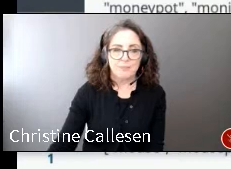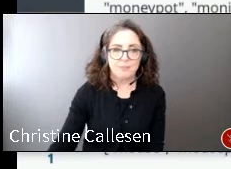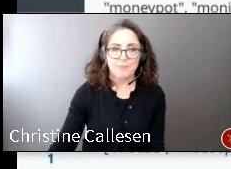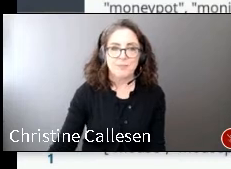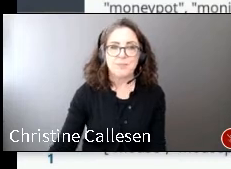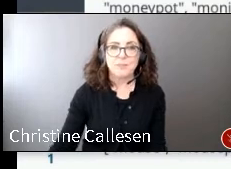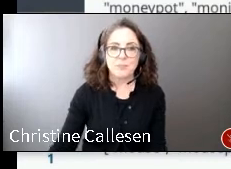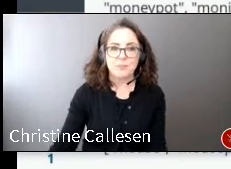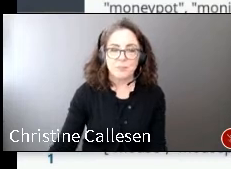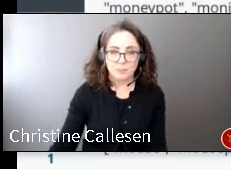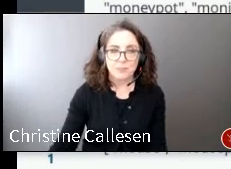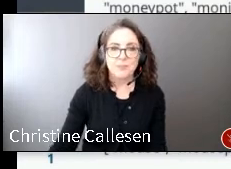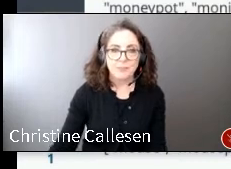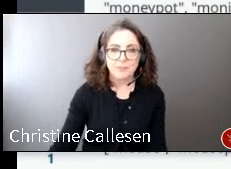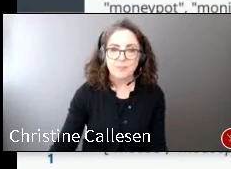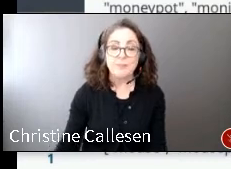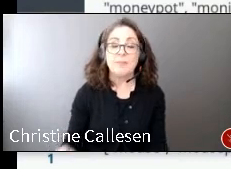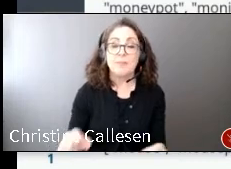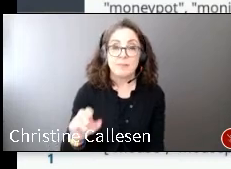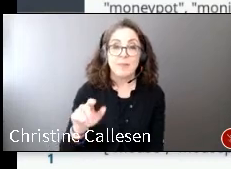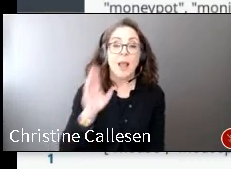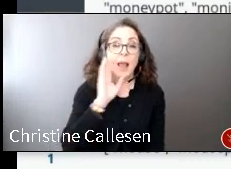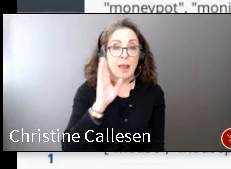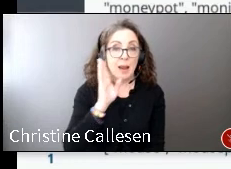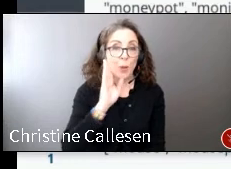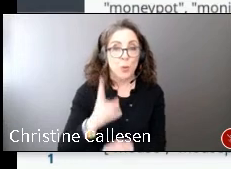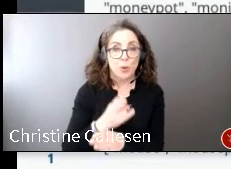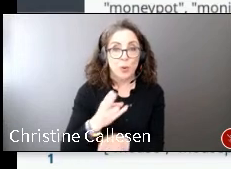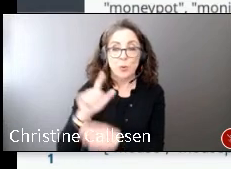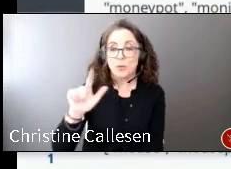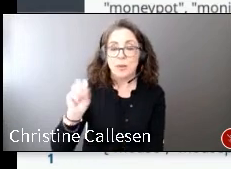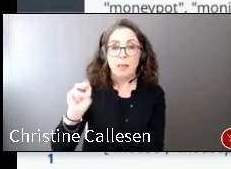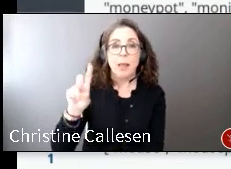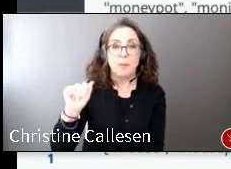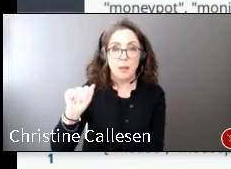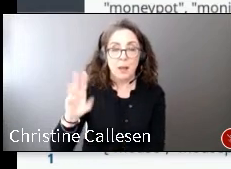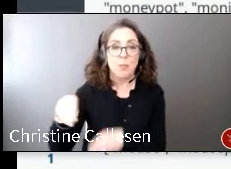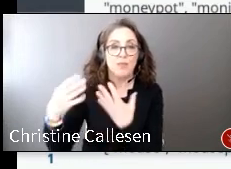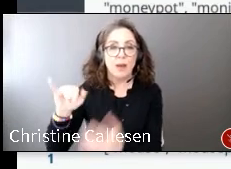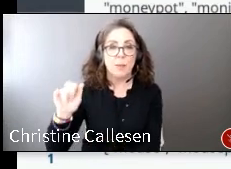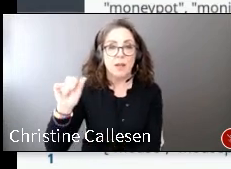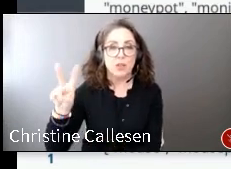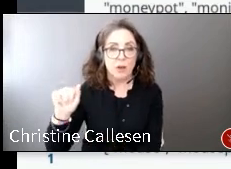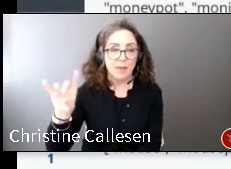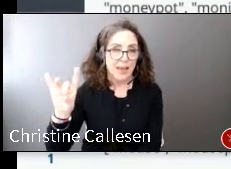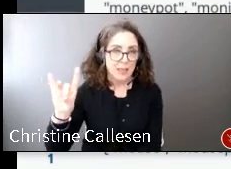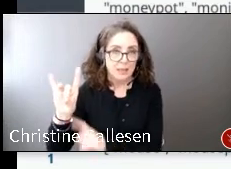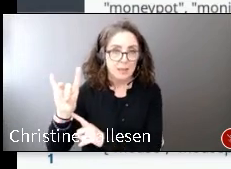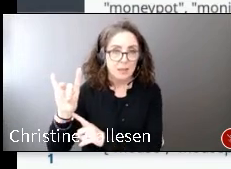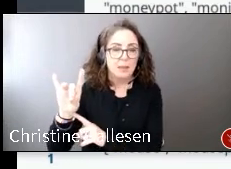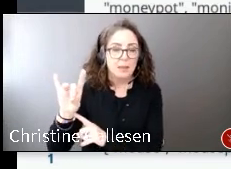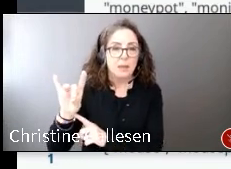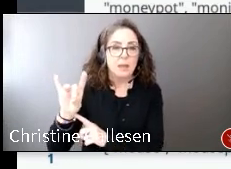And I'll use Lambda function provided by Java 8, which would make my code